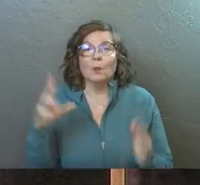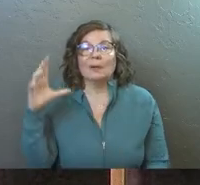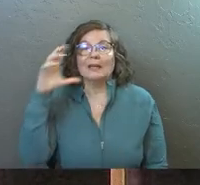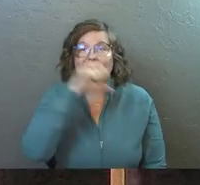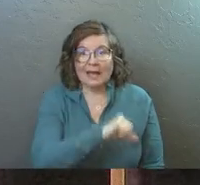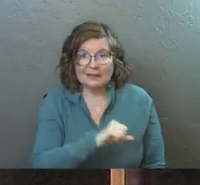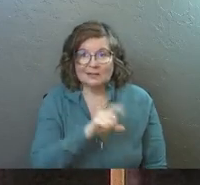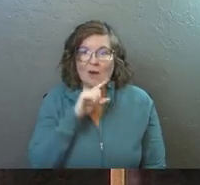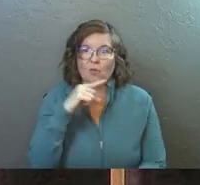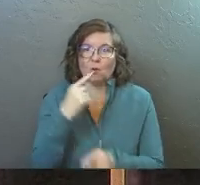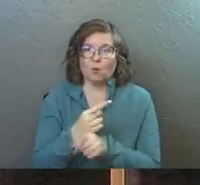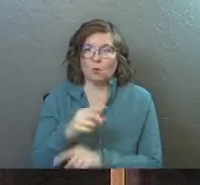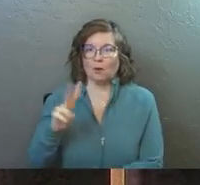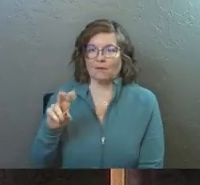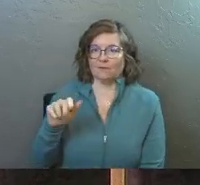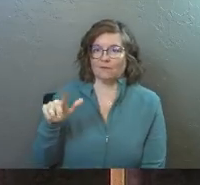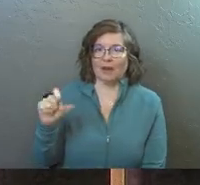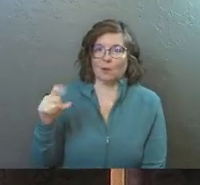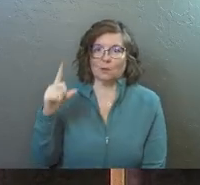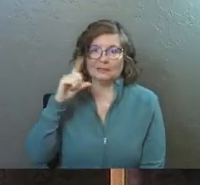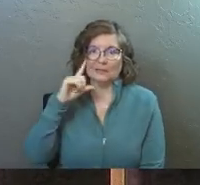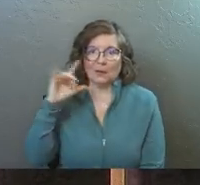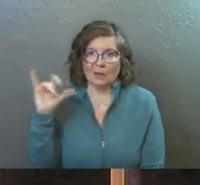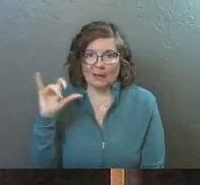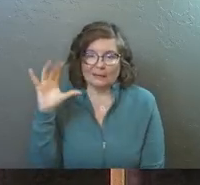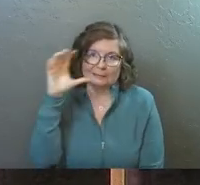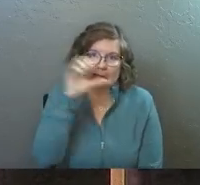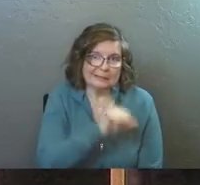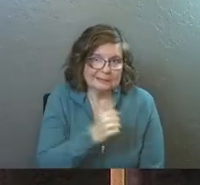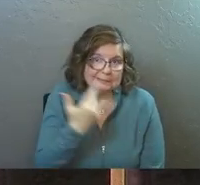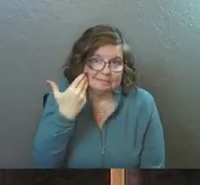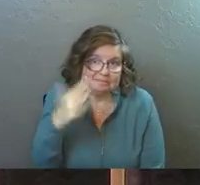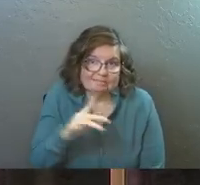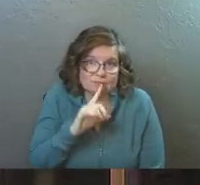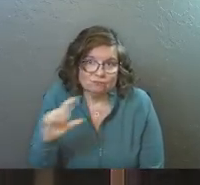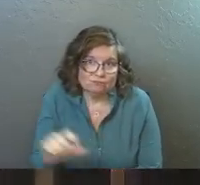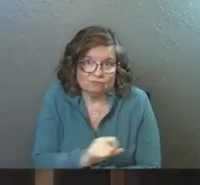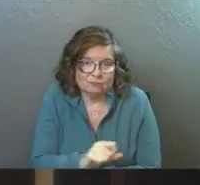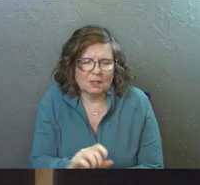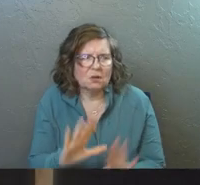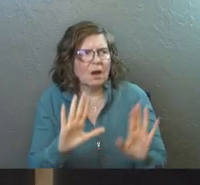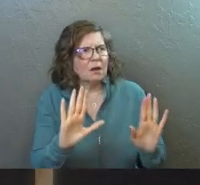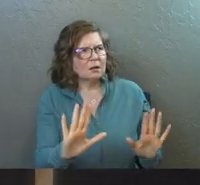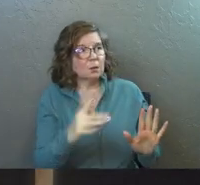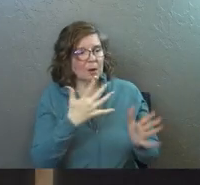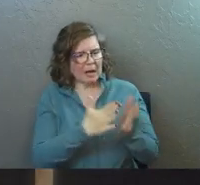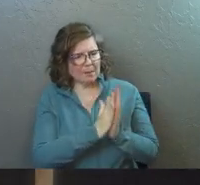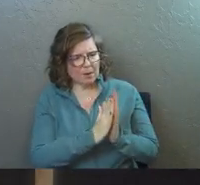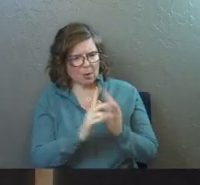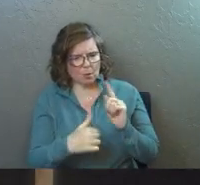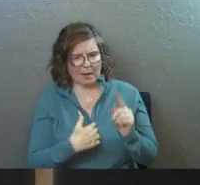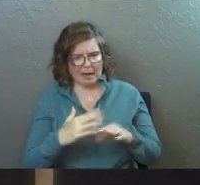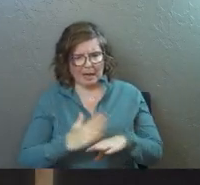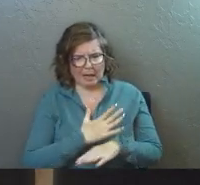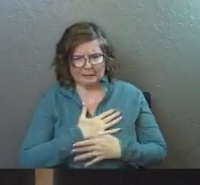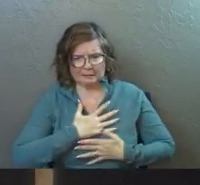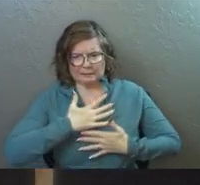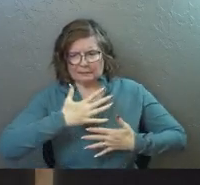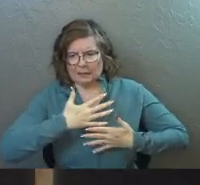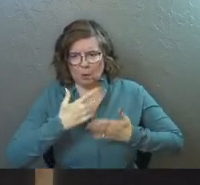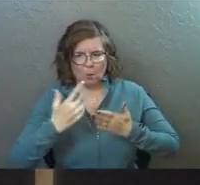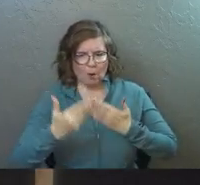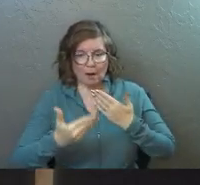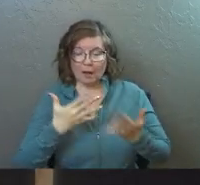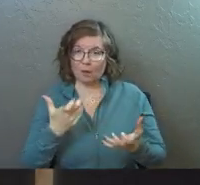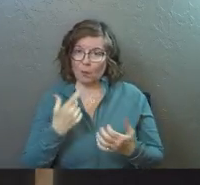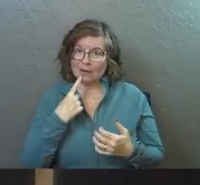are the right vowels in there. And you're like, hold on a second. Like when I pray or when I sing or whatever